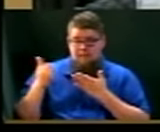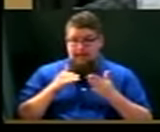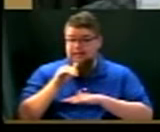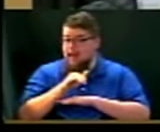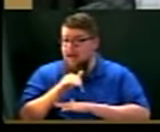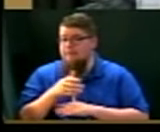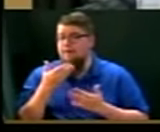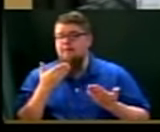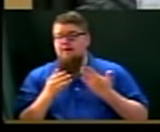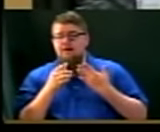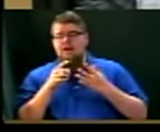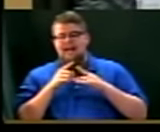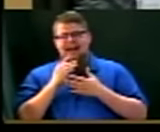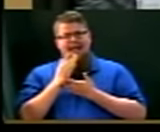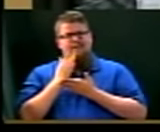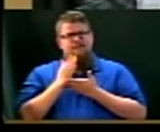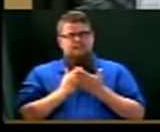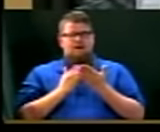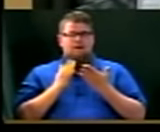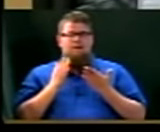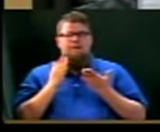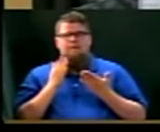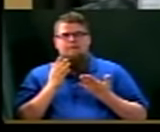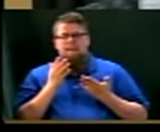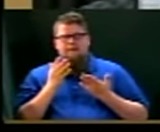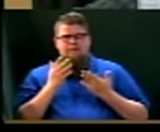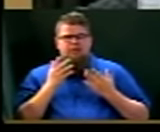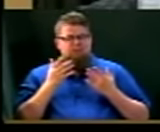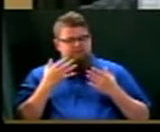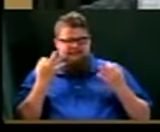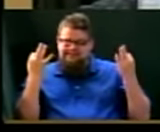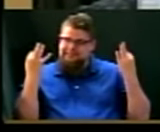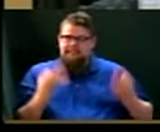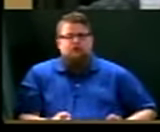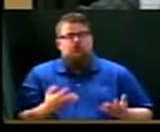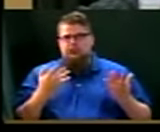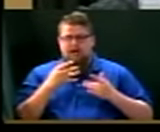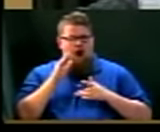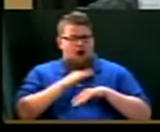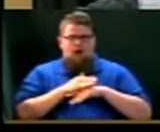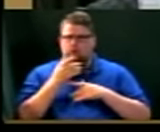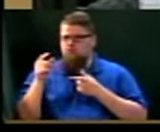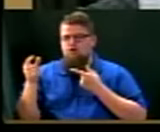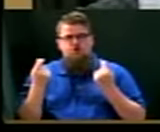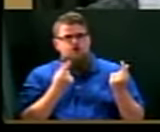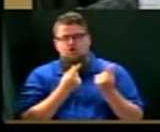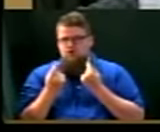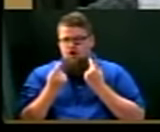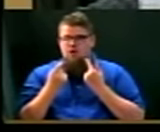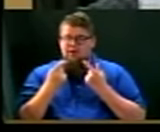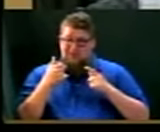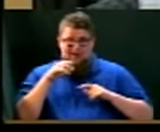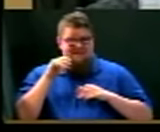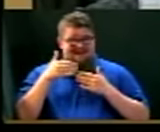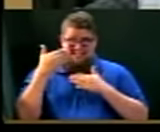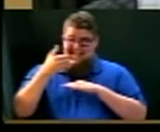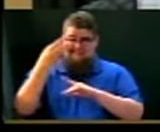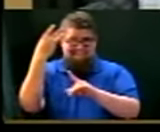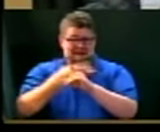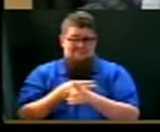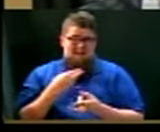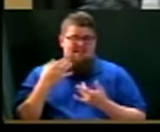some finality in all of this. we could do this for the next 6 months.